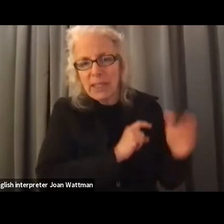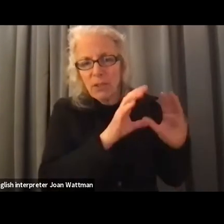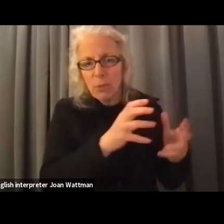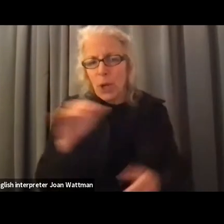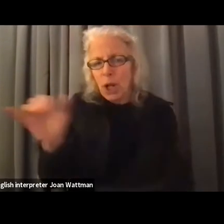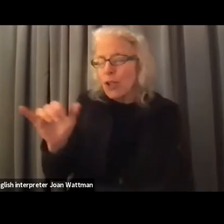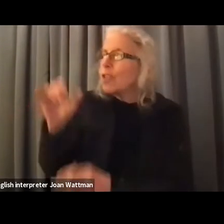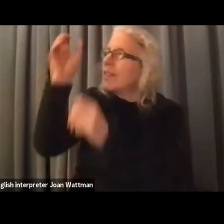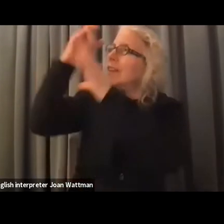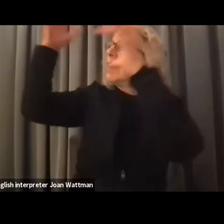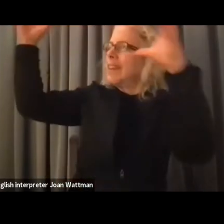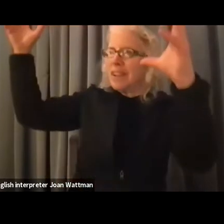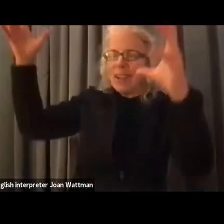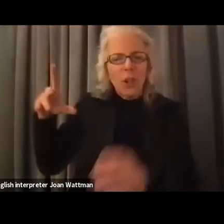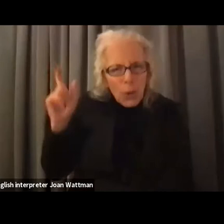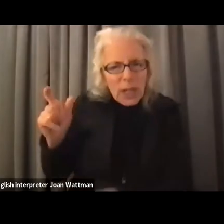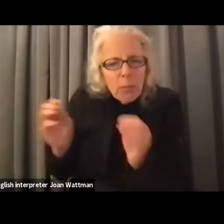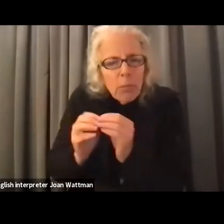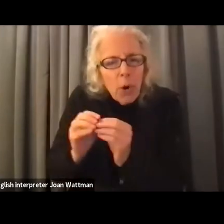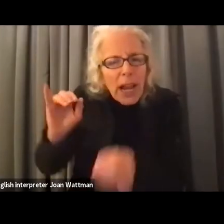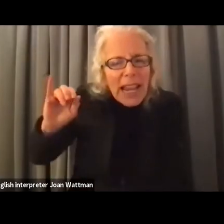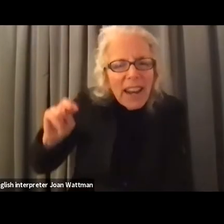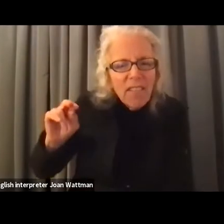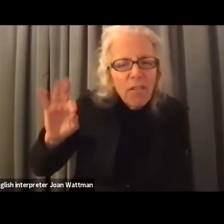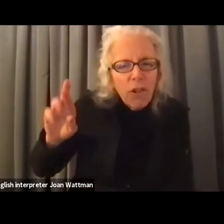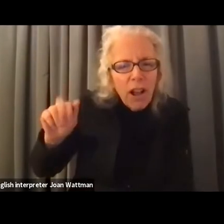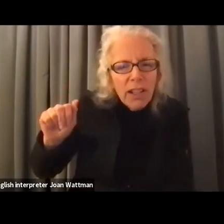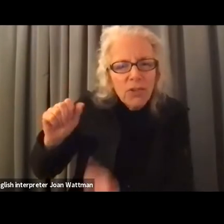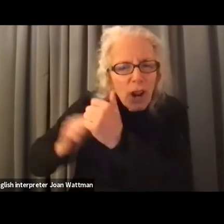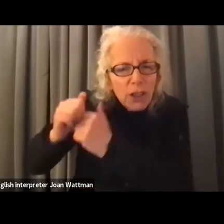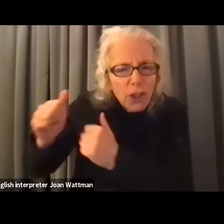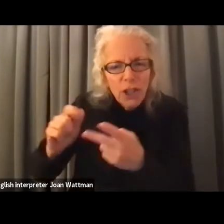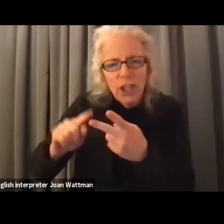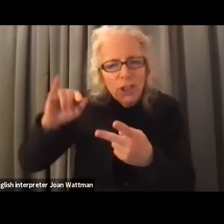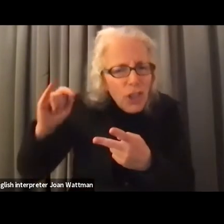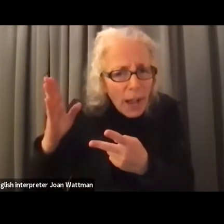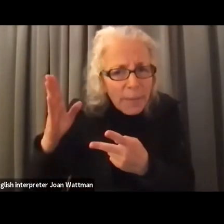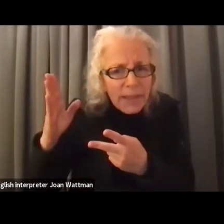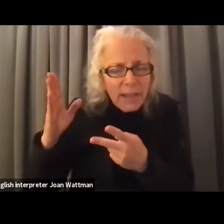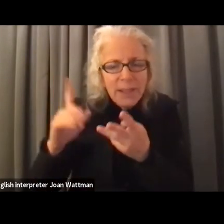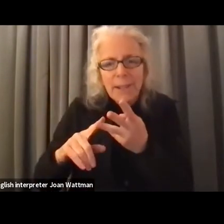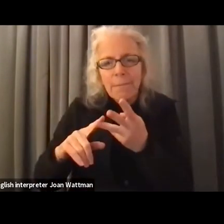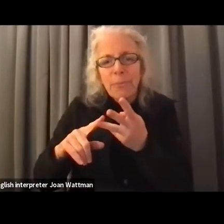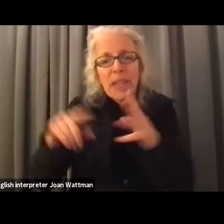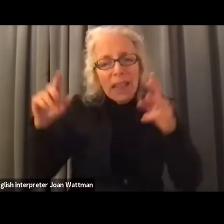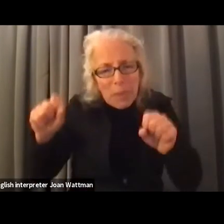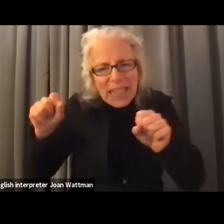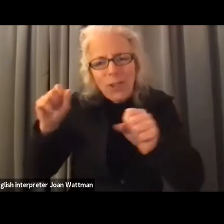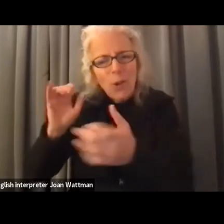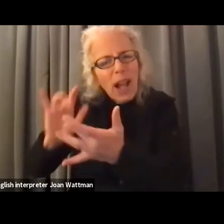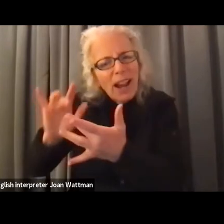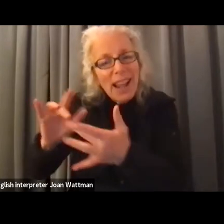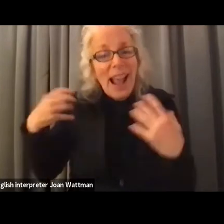build. Build infrastructure, build jobs programs, build access to healthcare. So